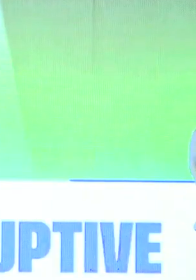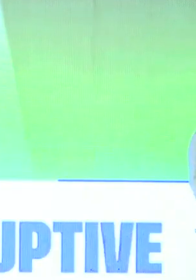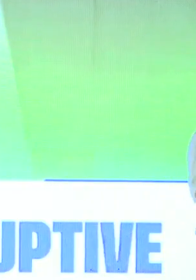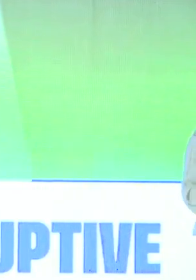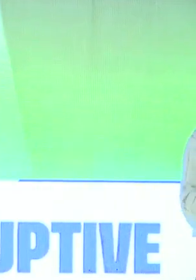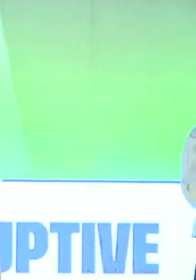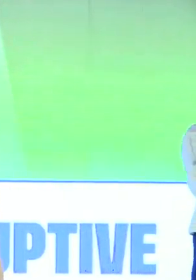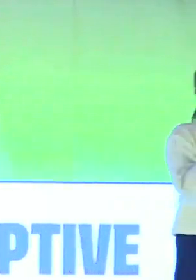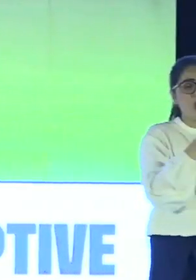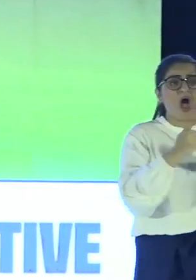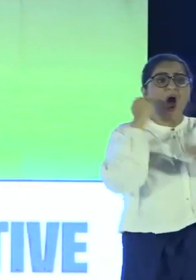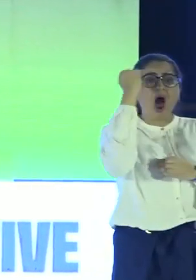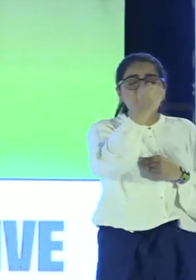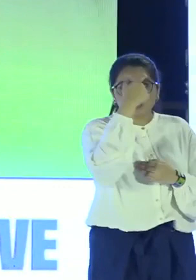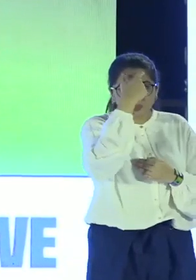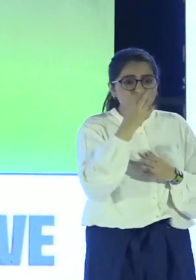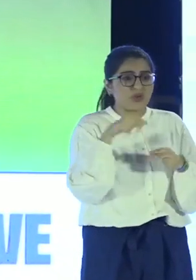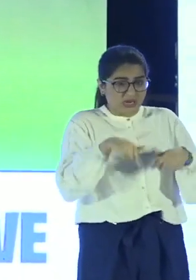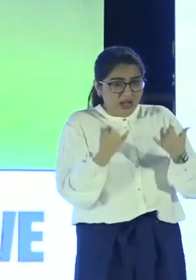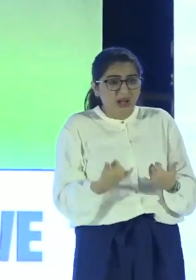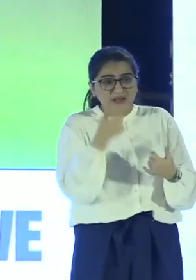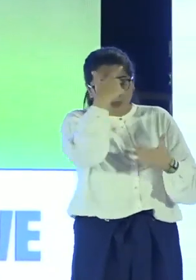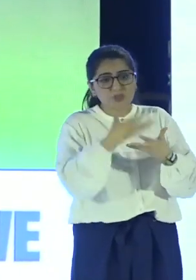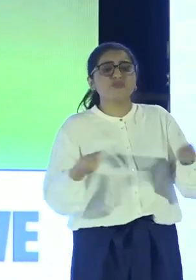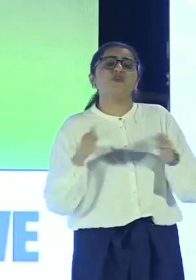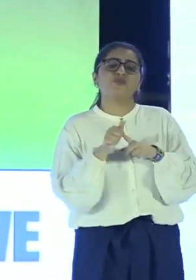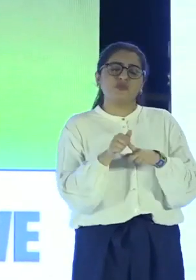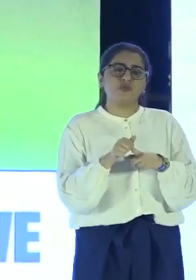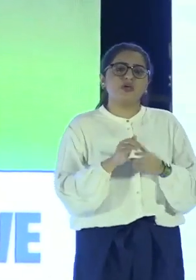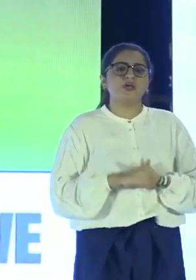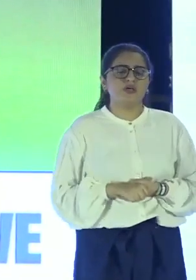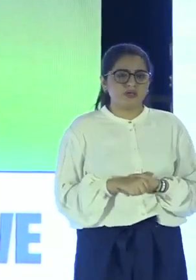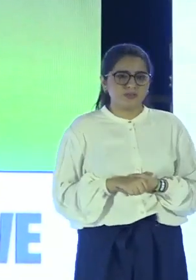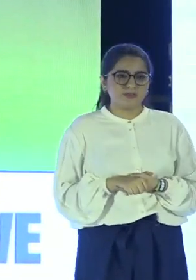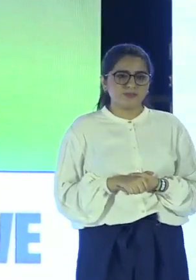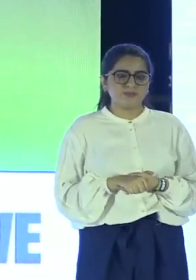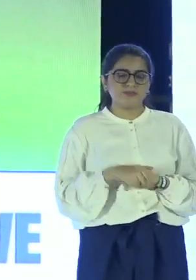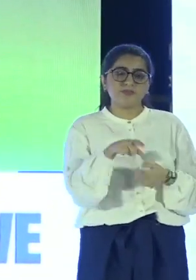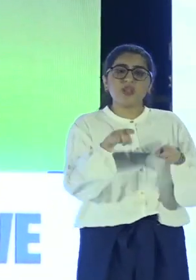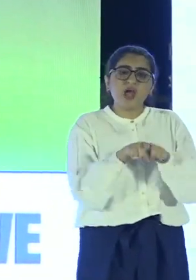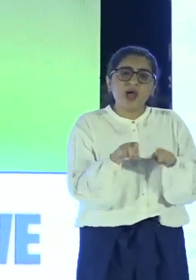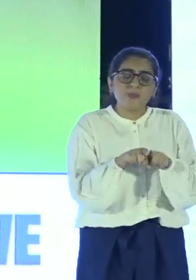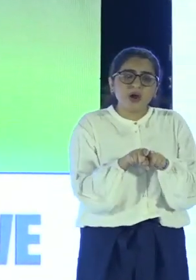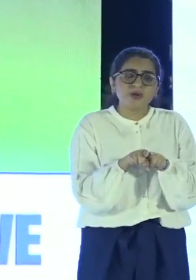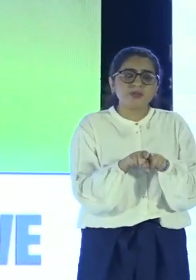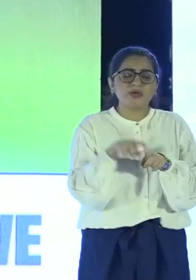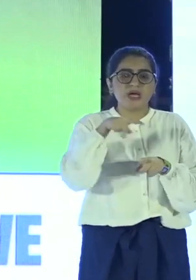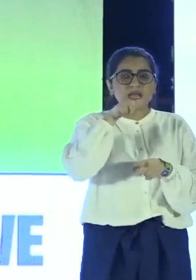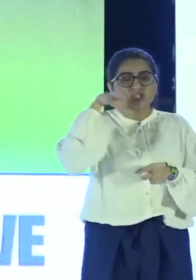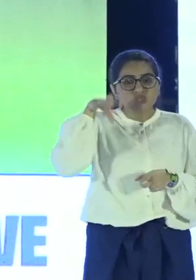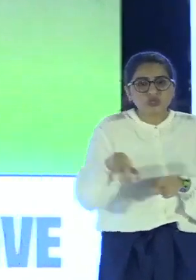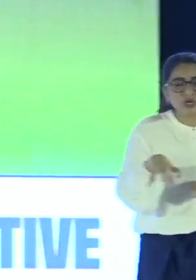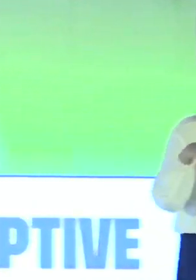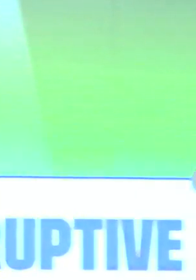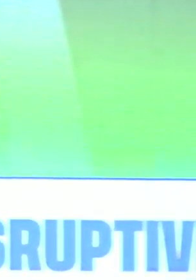not a future issue. Now you may be saying, "Ji, theek hai, Professor Rab, chungi gal hai. I don't live on or everywhere in the planet. I live in a place, and